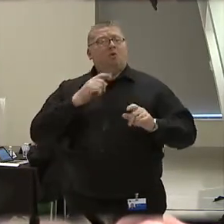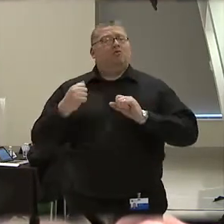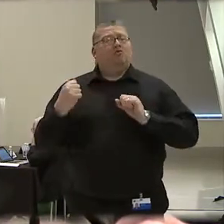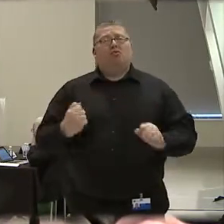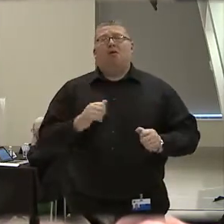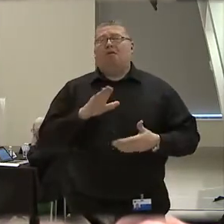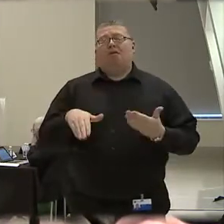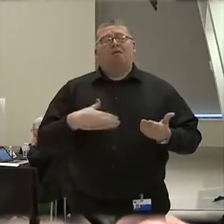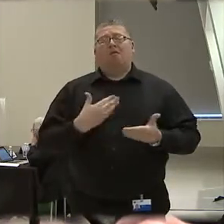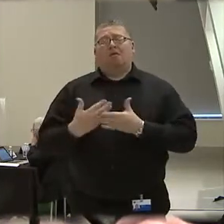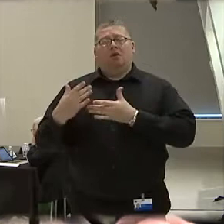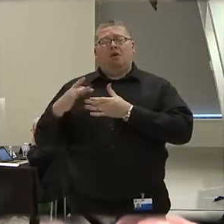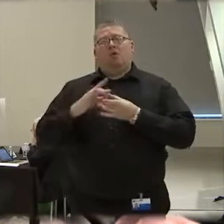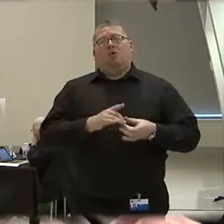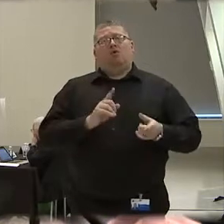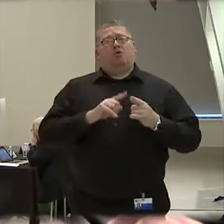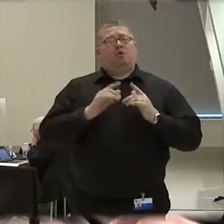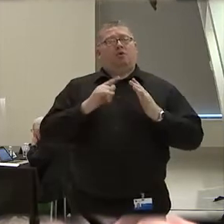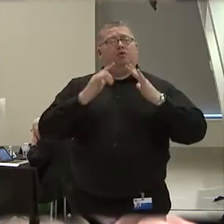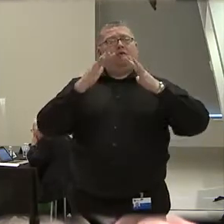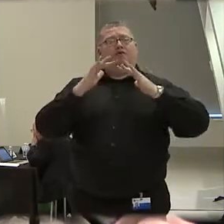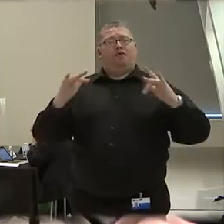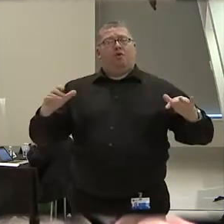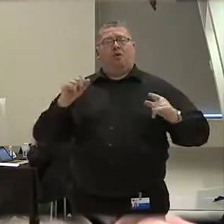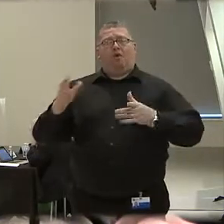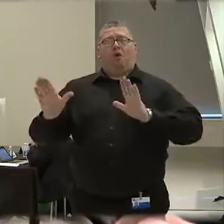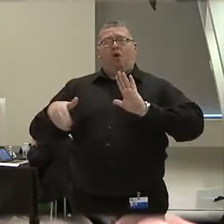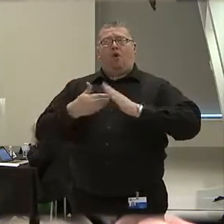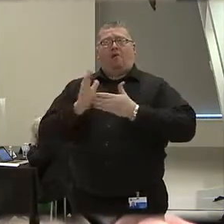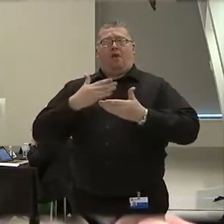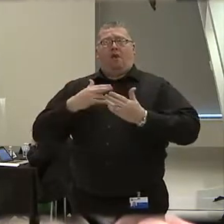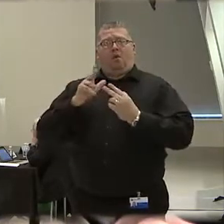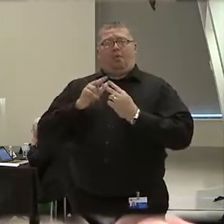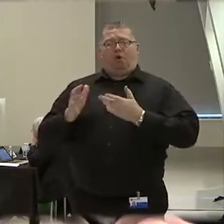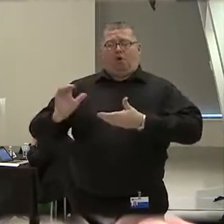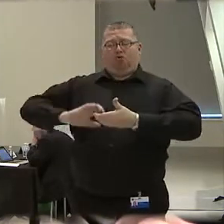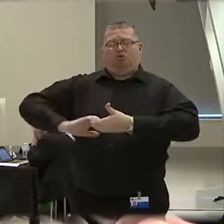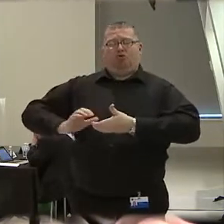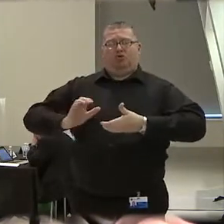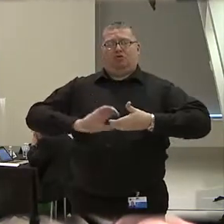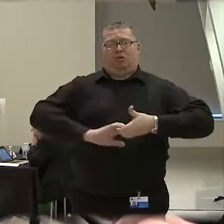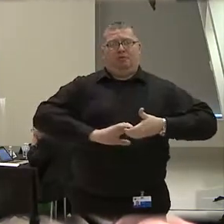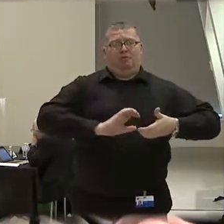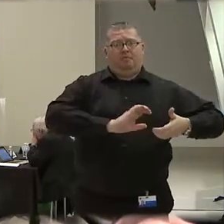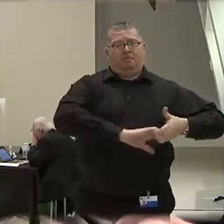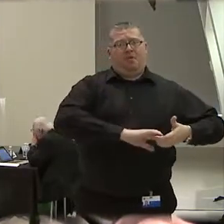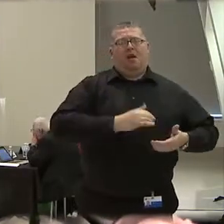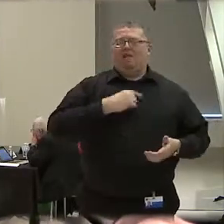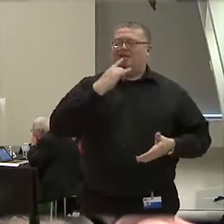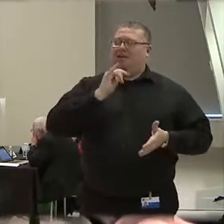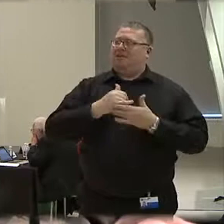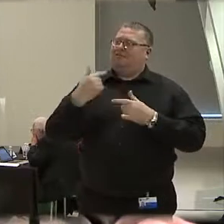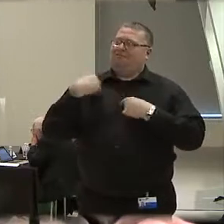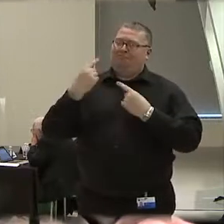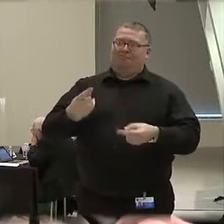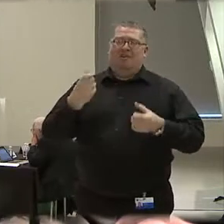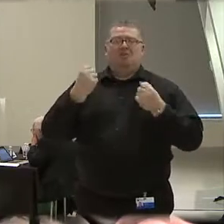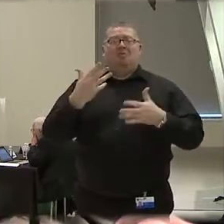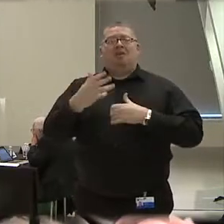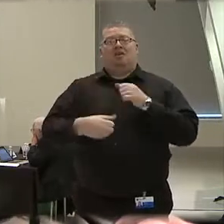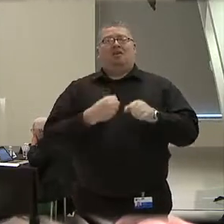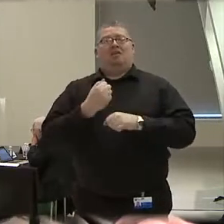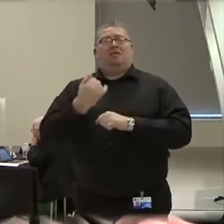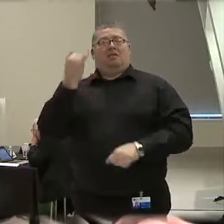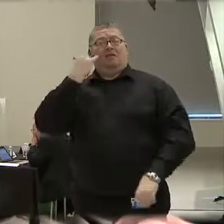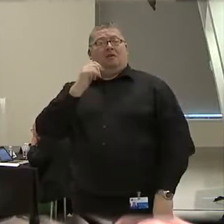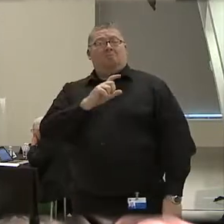this comes in the diversity of these partnerships. And I've said this for years. If the police chief